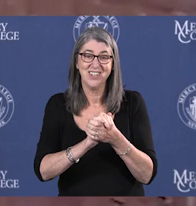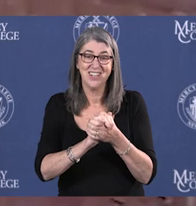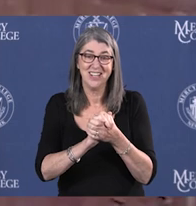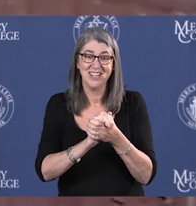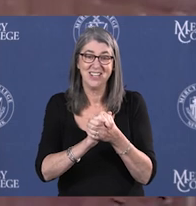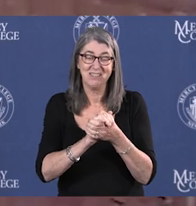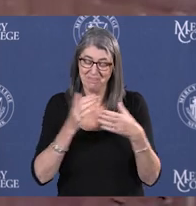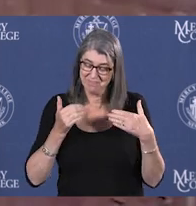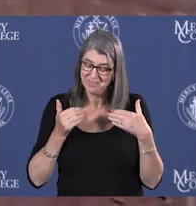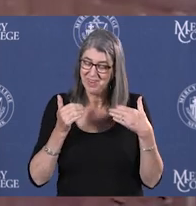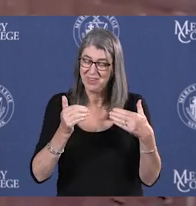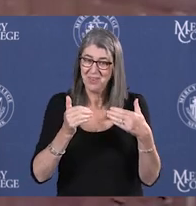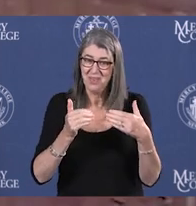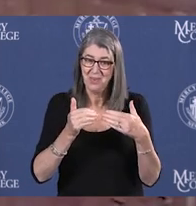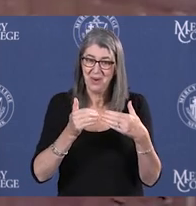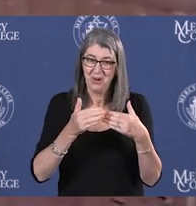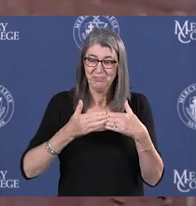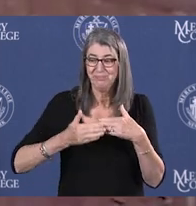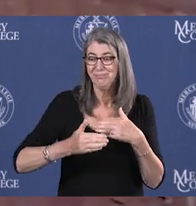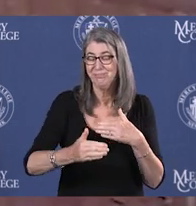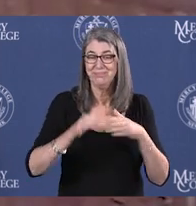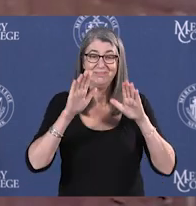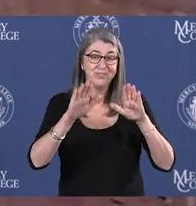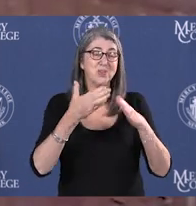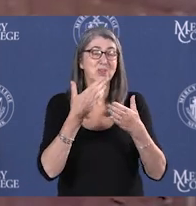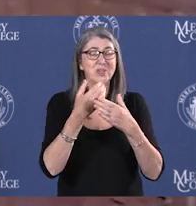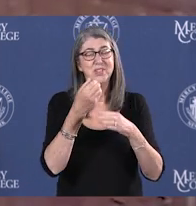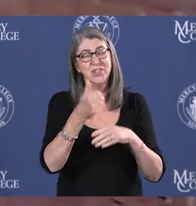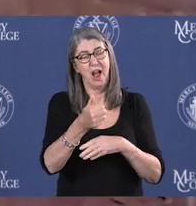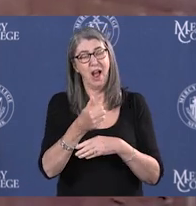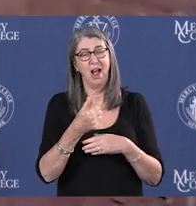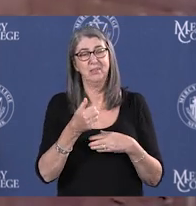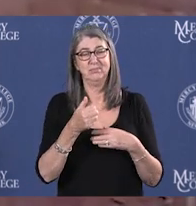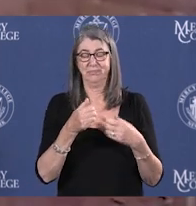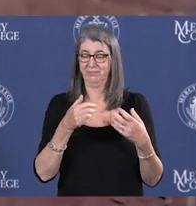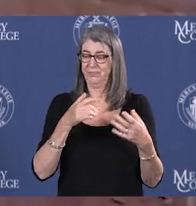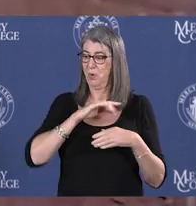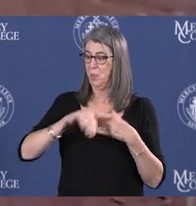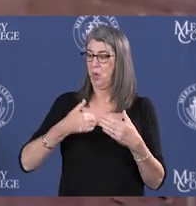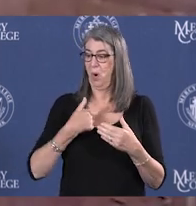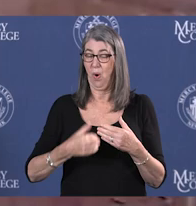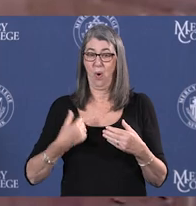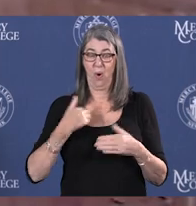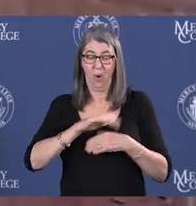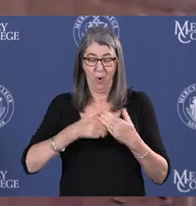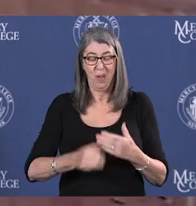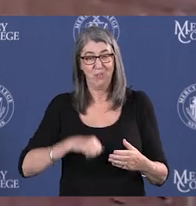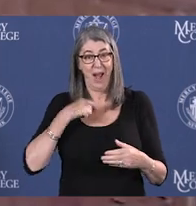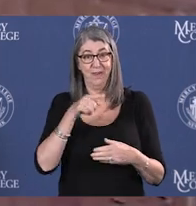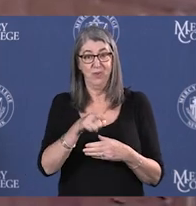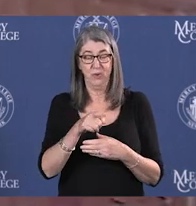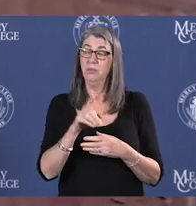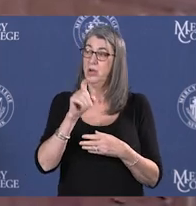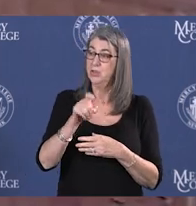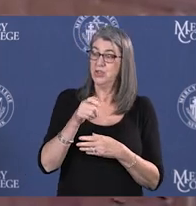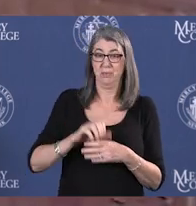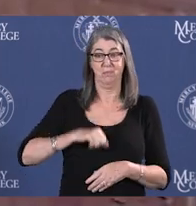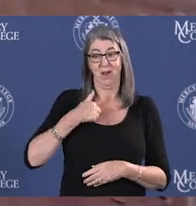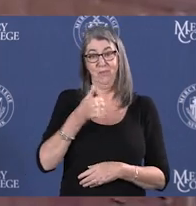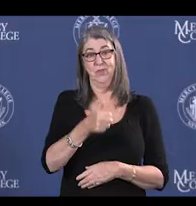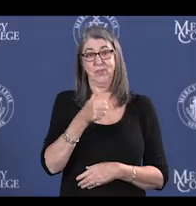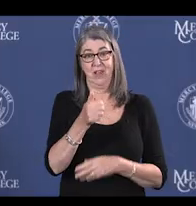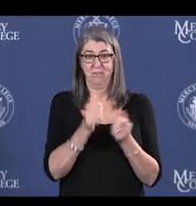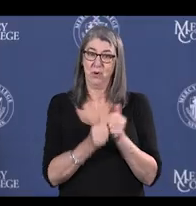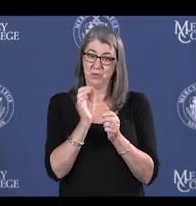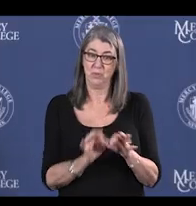as you go forward in life. Excellent, good job. You should be. We're all proud of you, and most importantly, you should be proud of